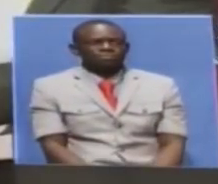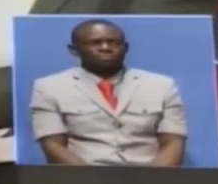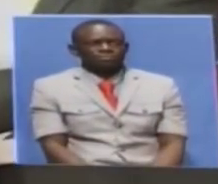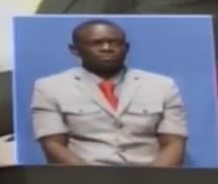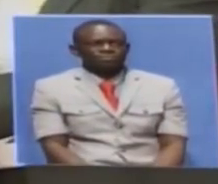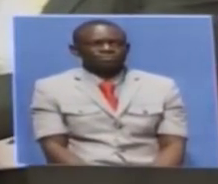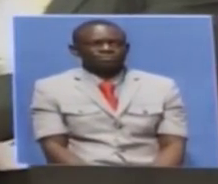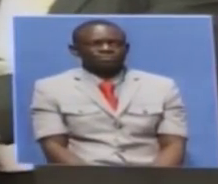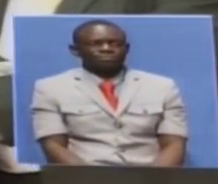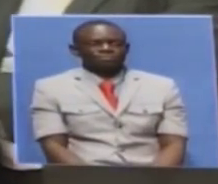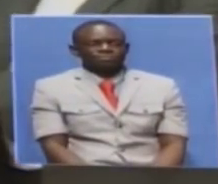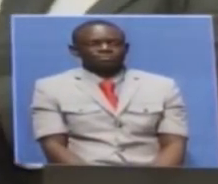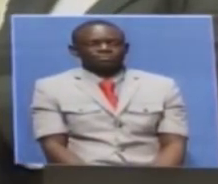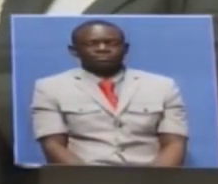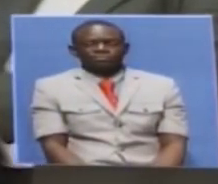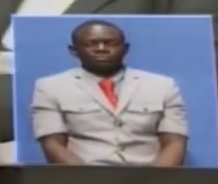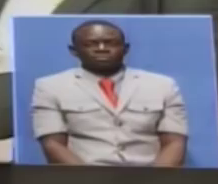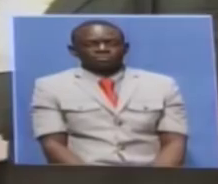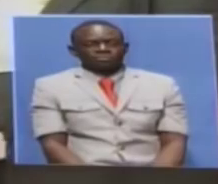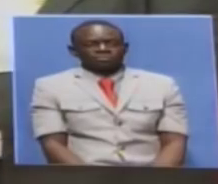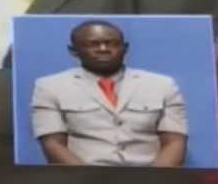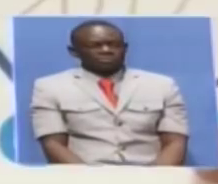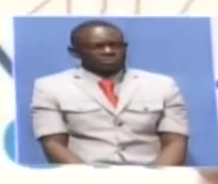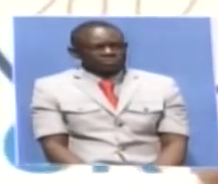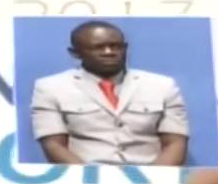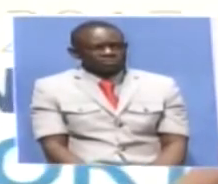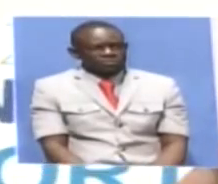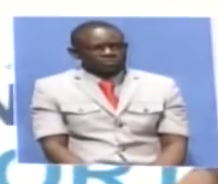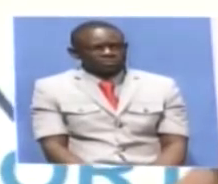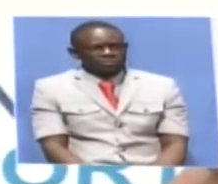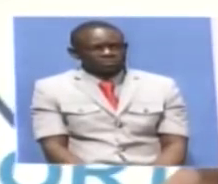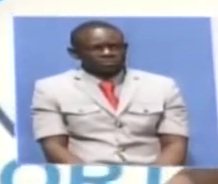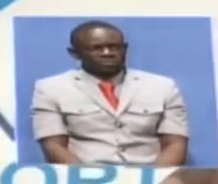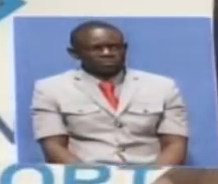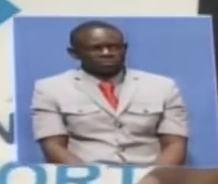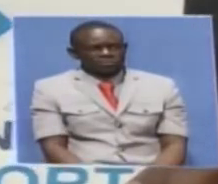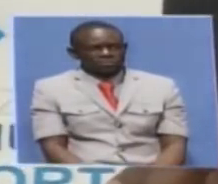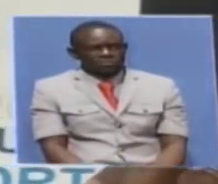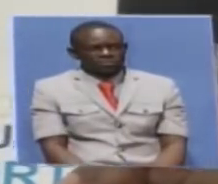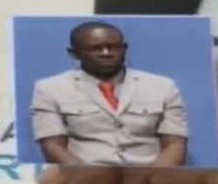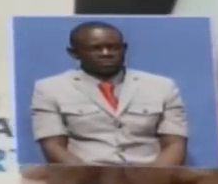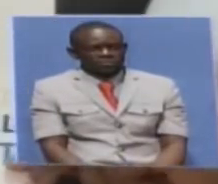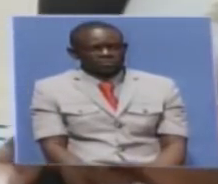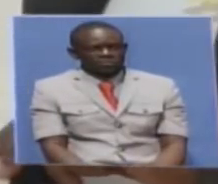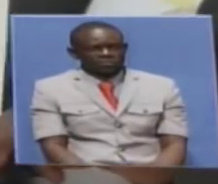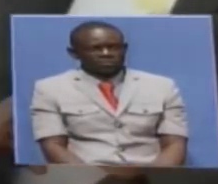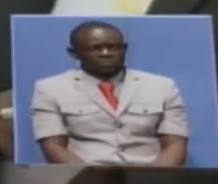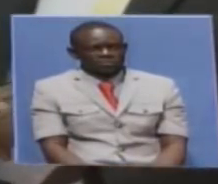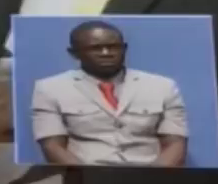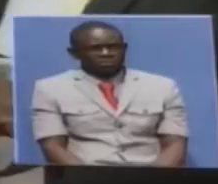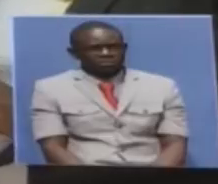Sorry, Chair and Honorable Minister. I need to reset from video. No, let me do it.